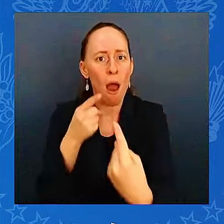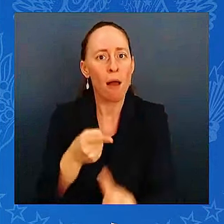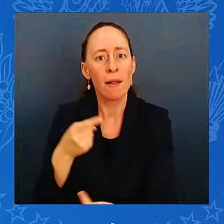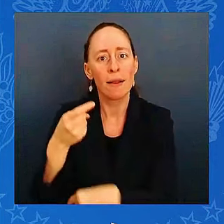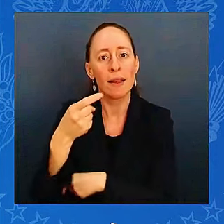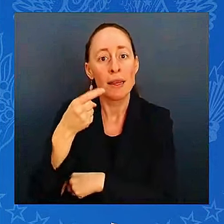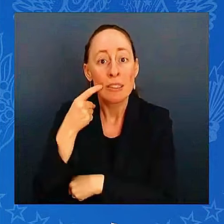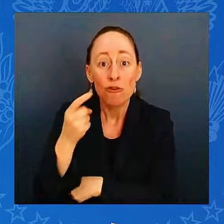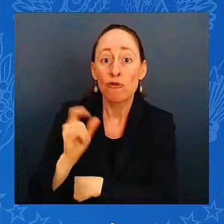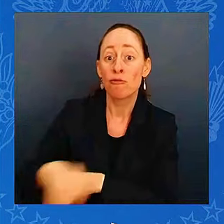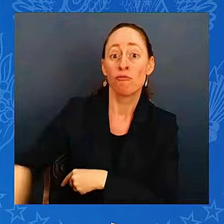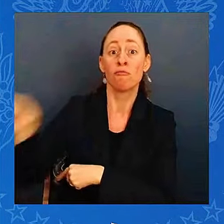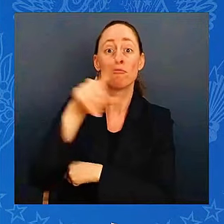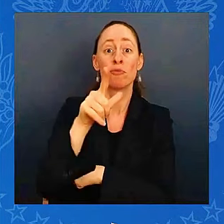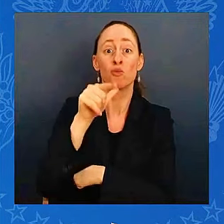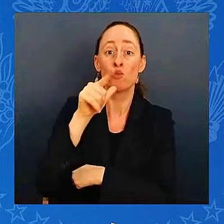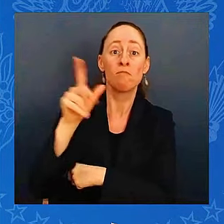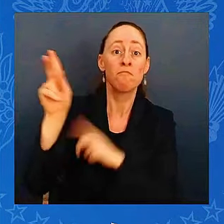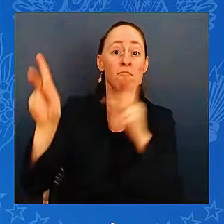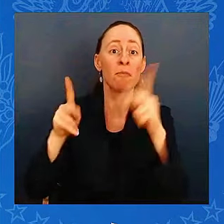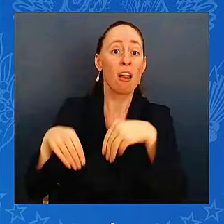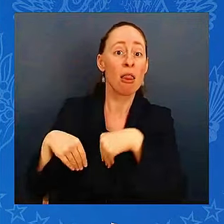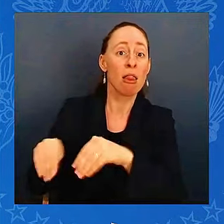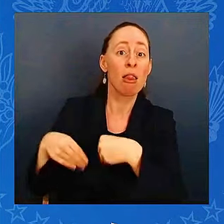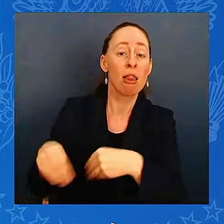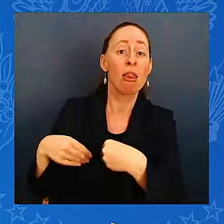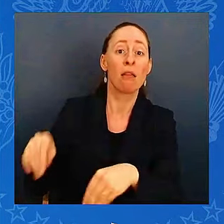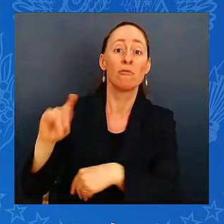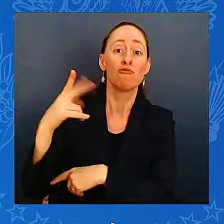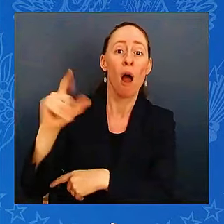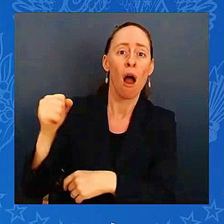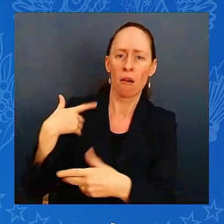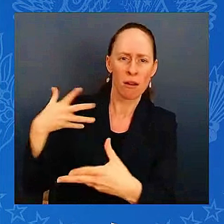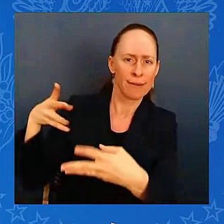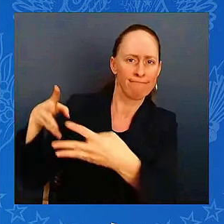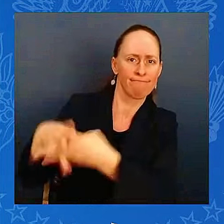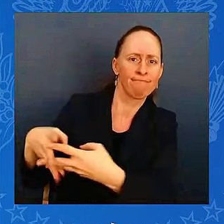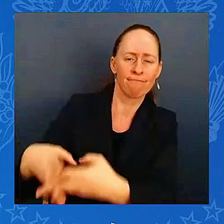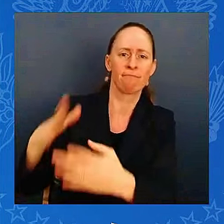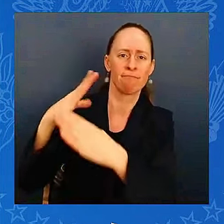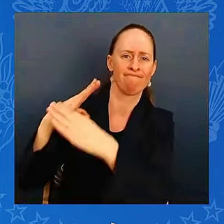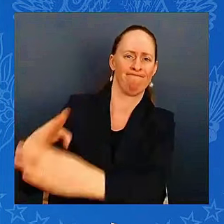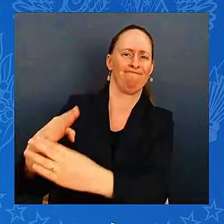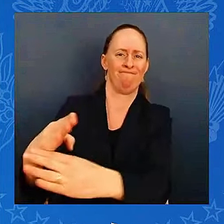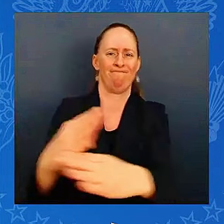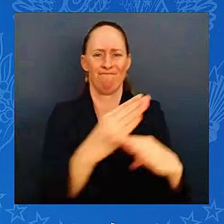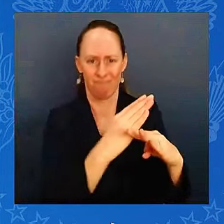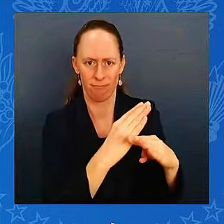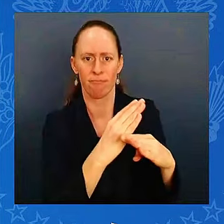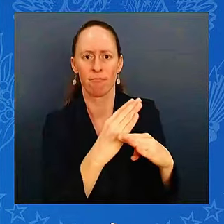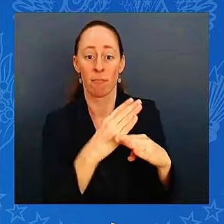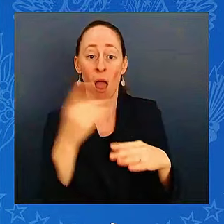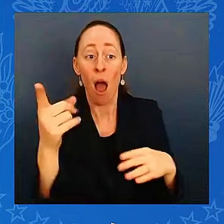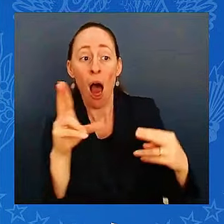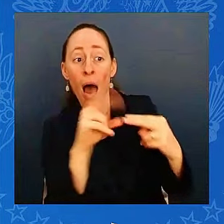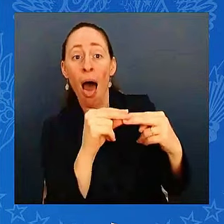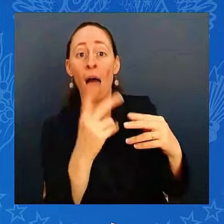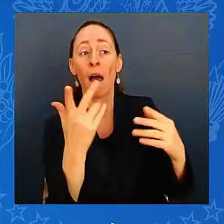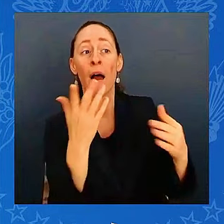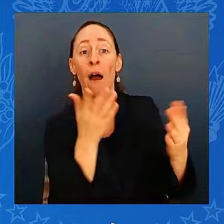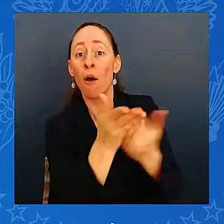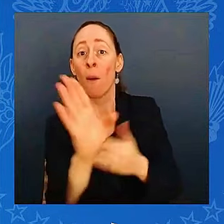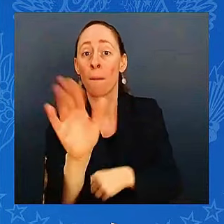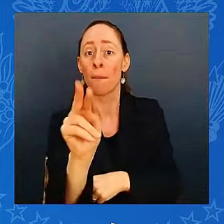issuing 300 sanctions. And I've deployed hundreds of advanced X-ray machines to stop the threat of pills and